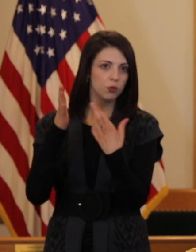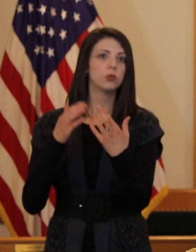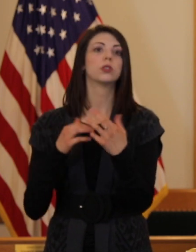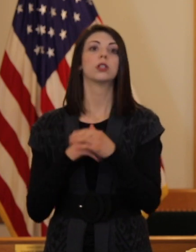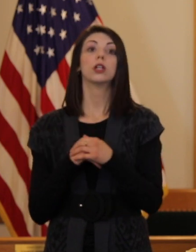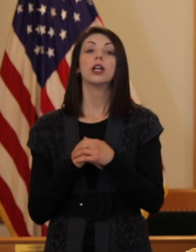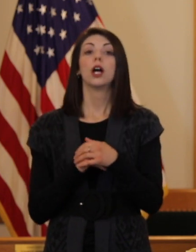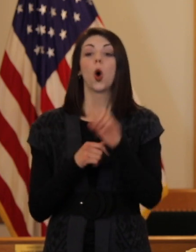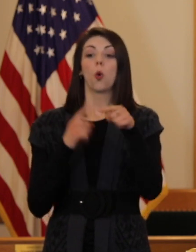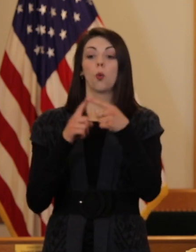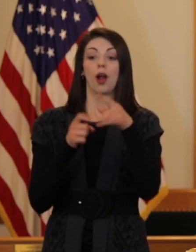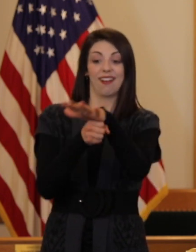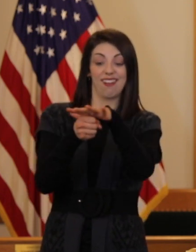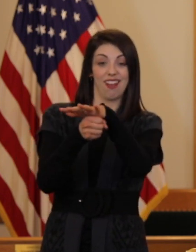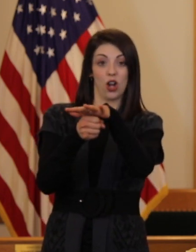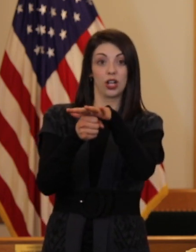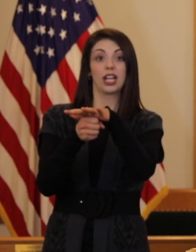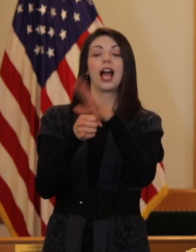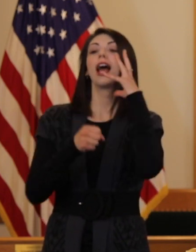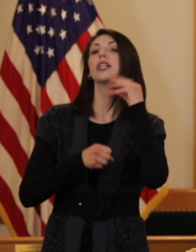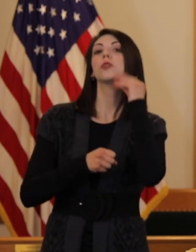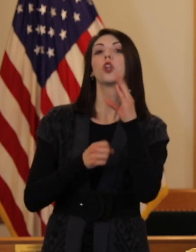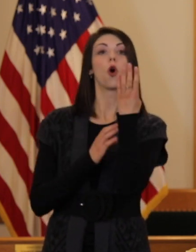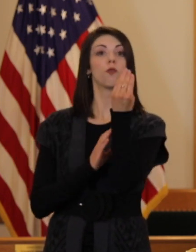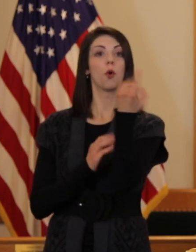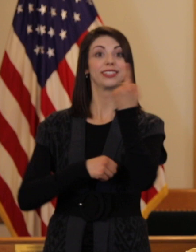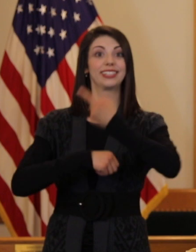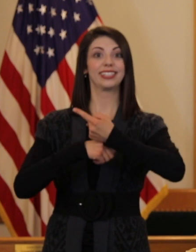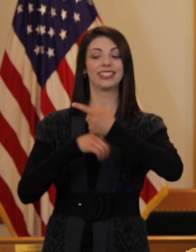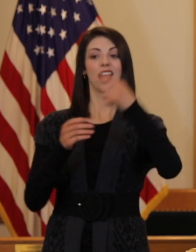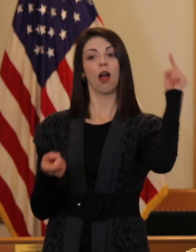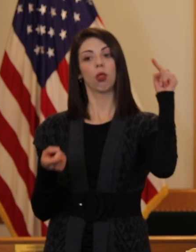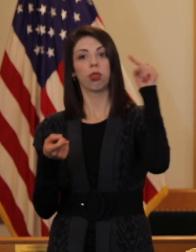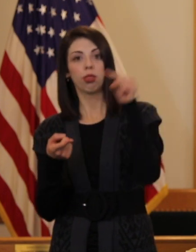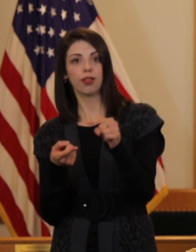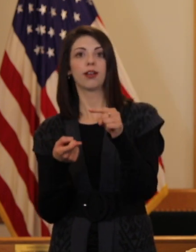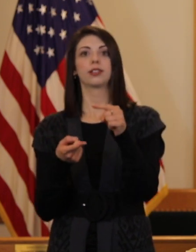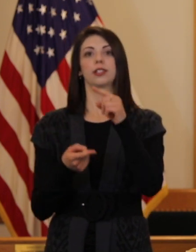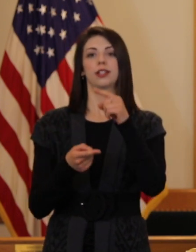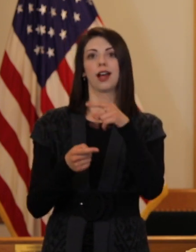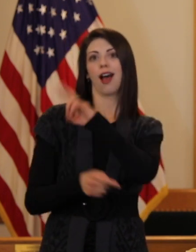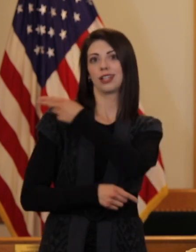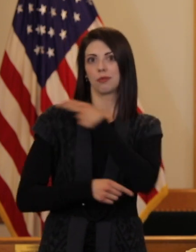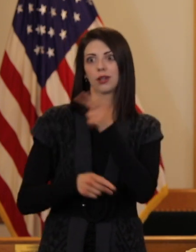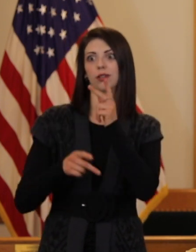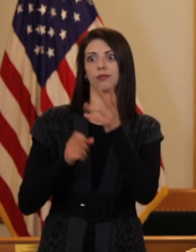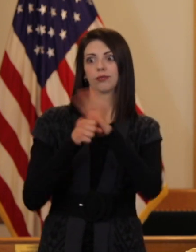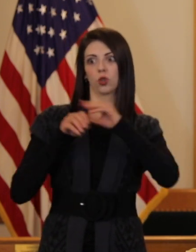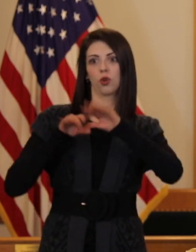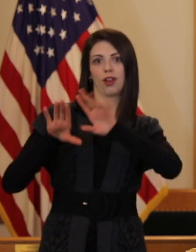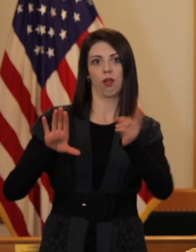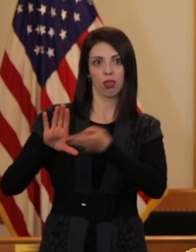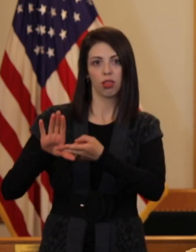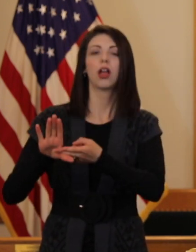recommendations, once a region experiences a 14-day decline in the hospitalization rate, they may begin a phased reopening. As